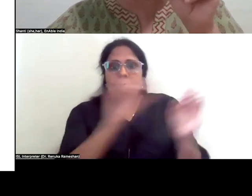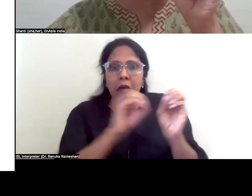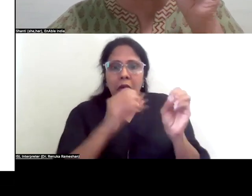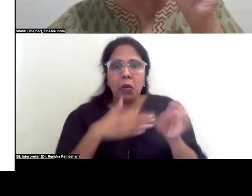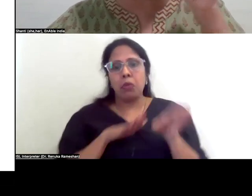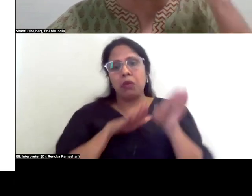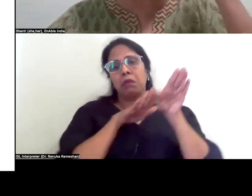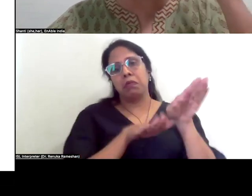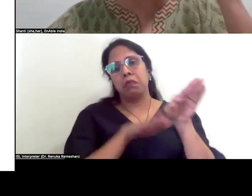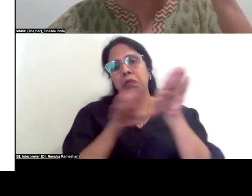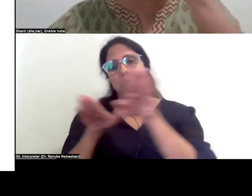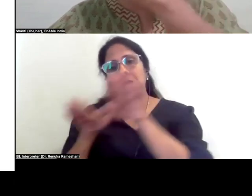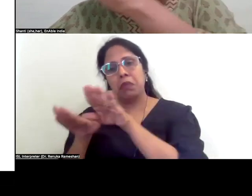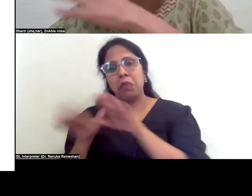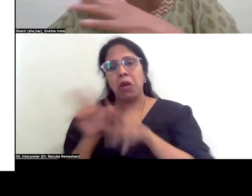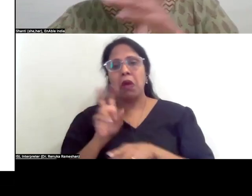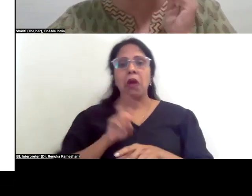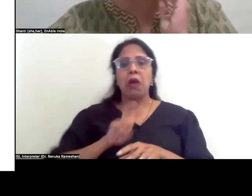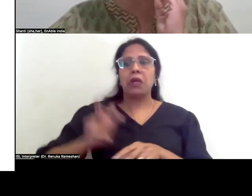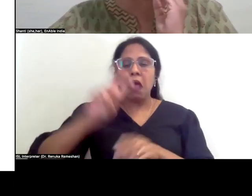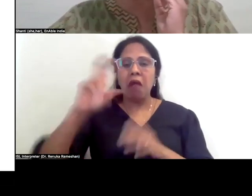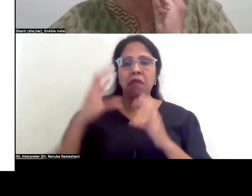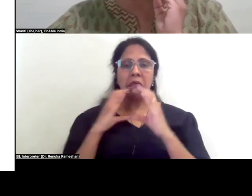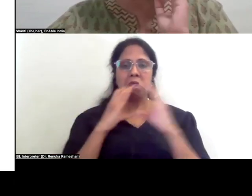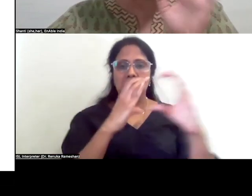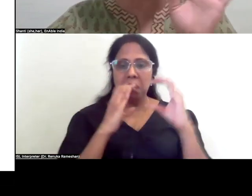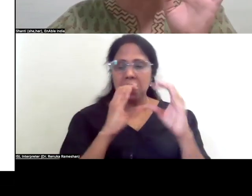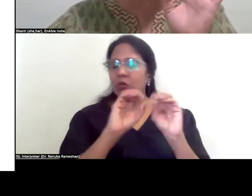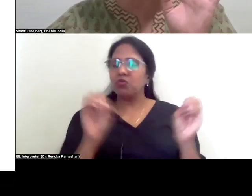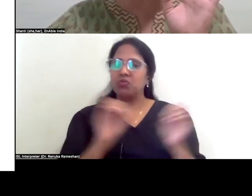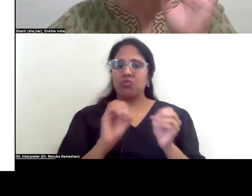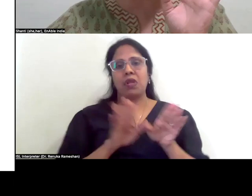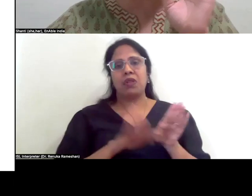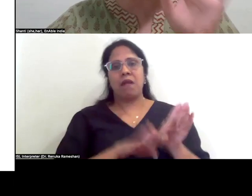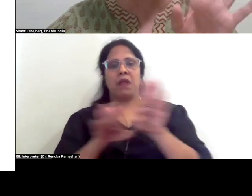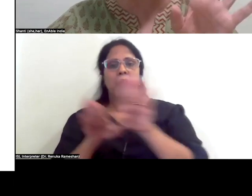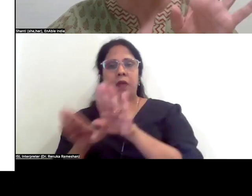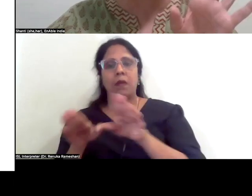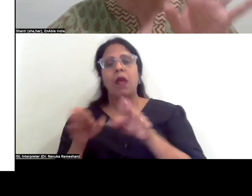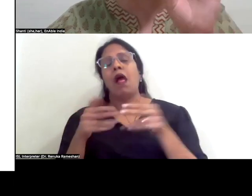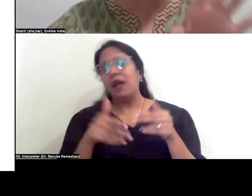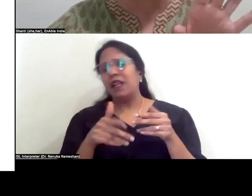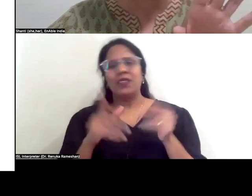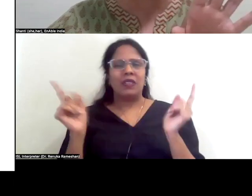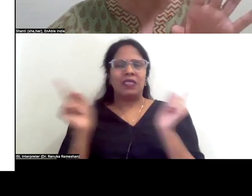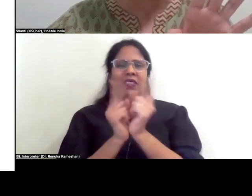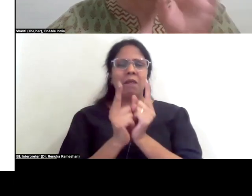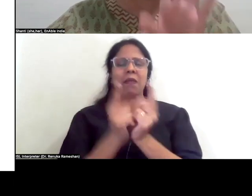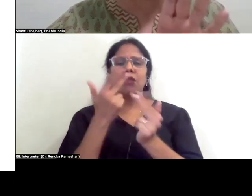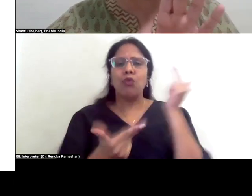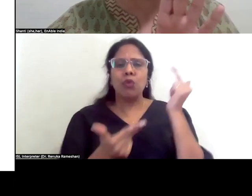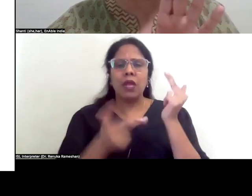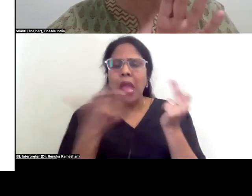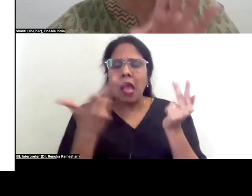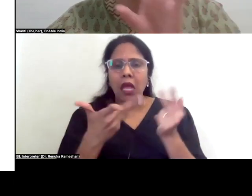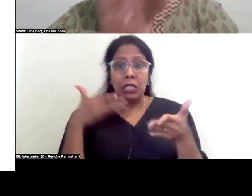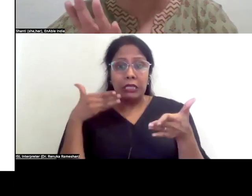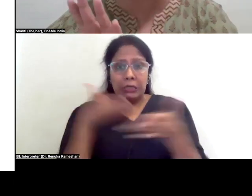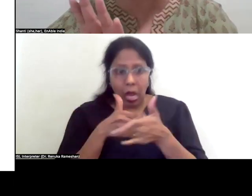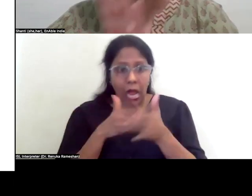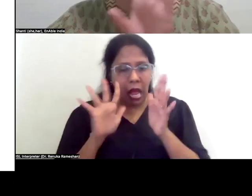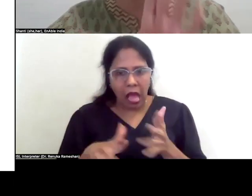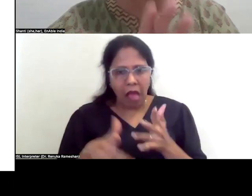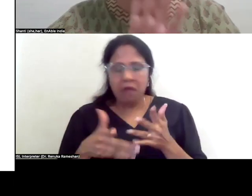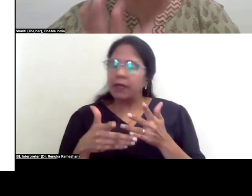etc. But we don't want to have this long story in our head. The simple story is when we have challenge, life is over. Spinal cord injury